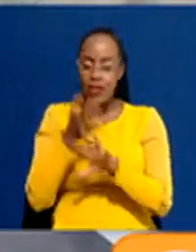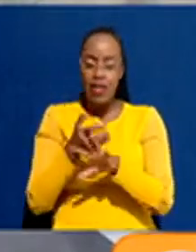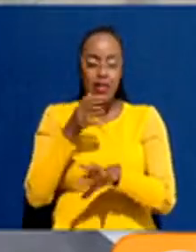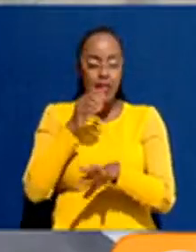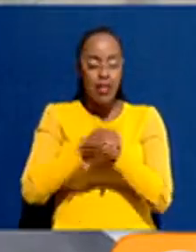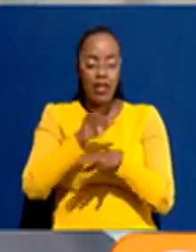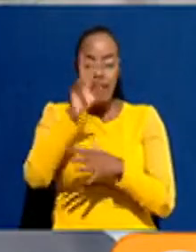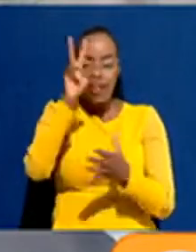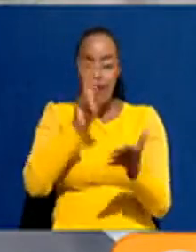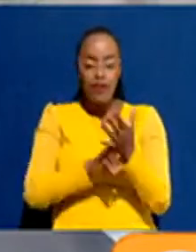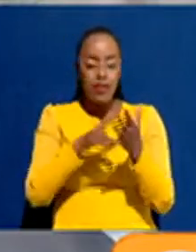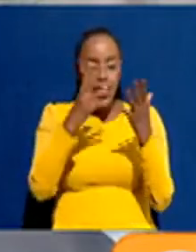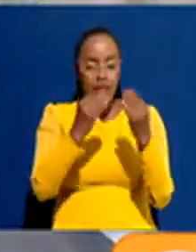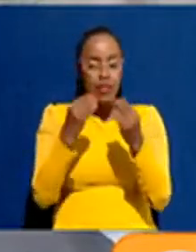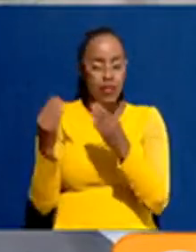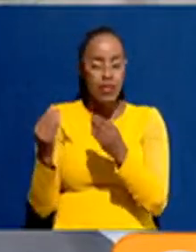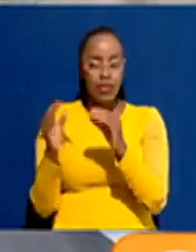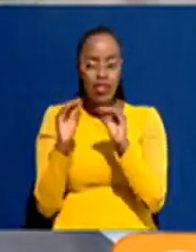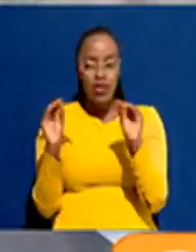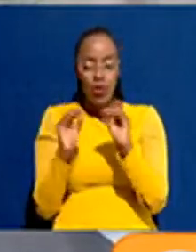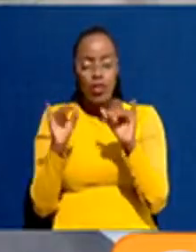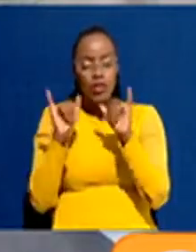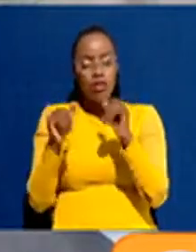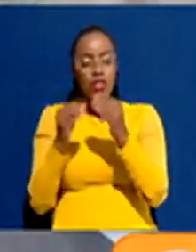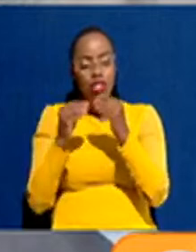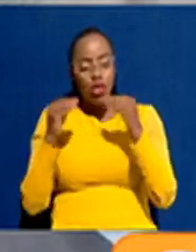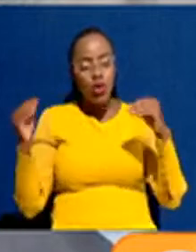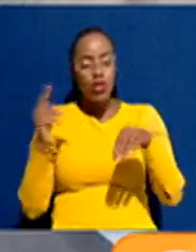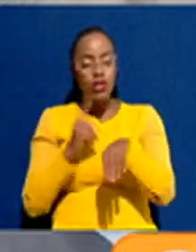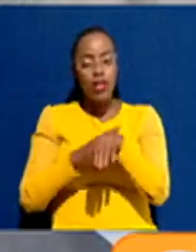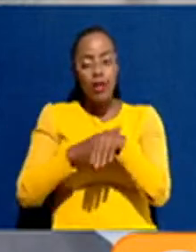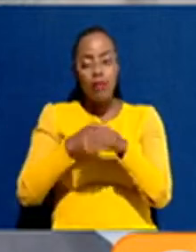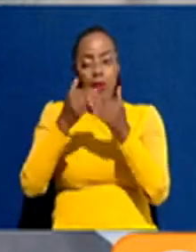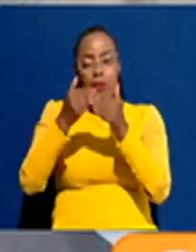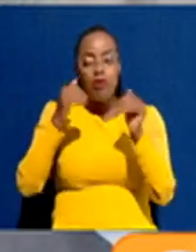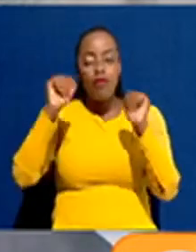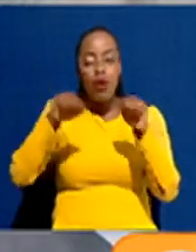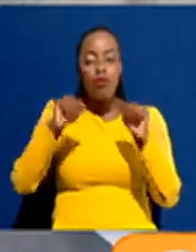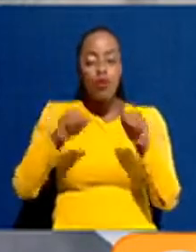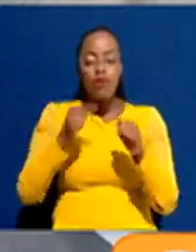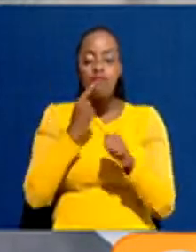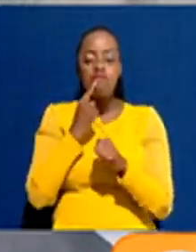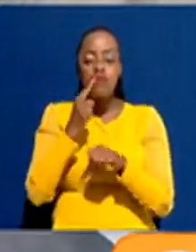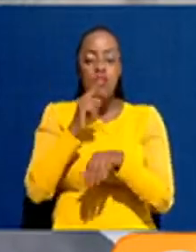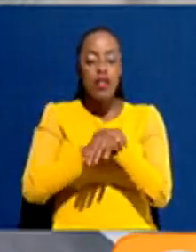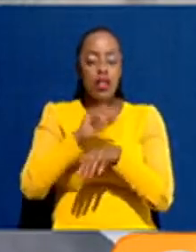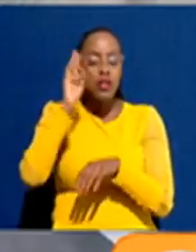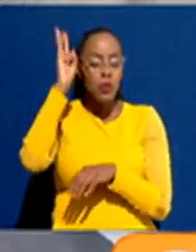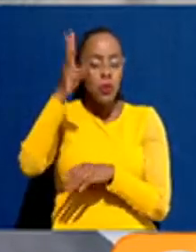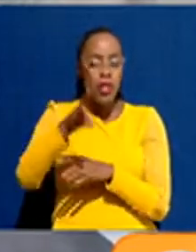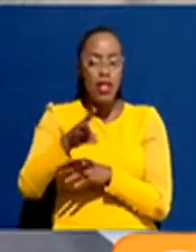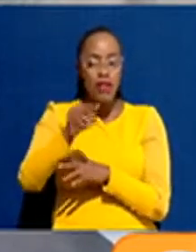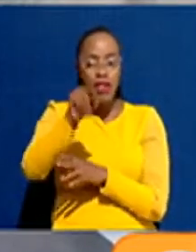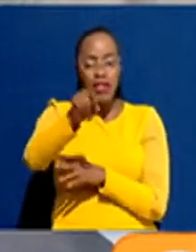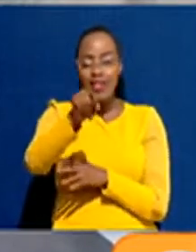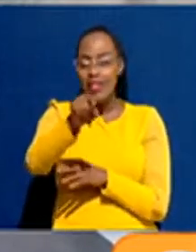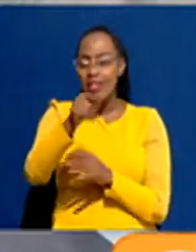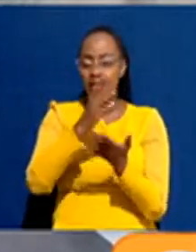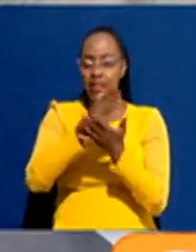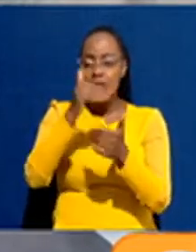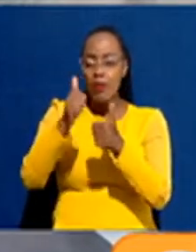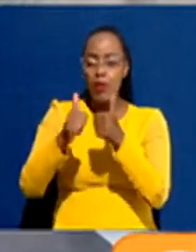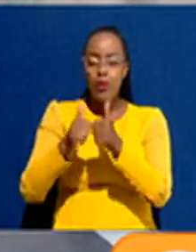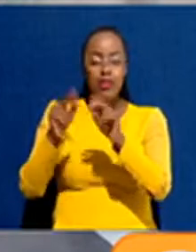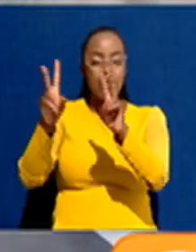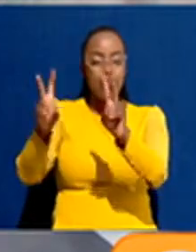it. They take time before they can even be told that they are getting it. That's